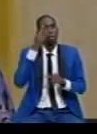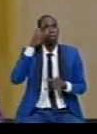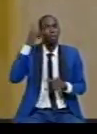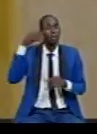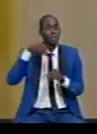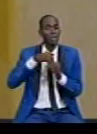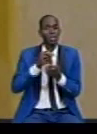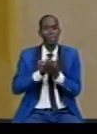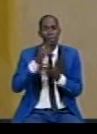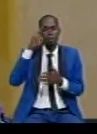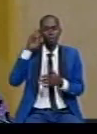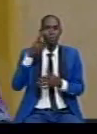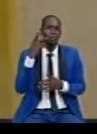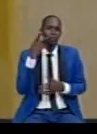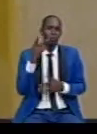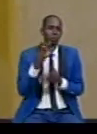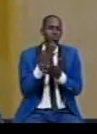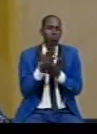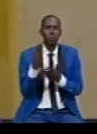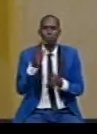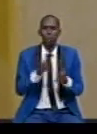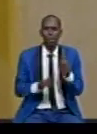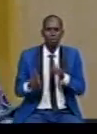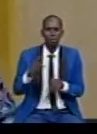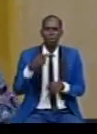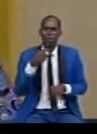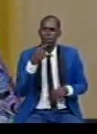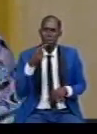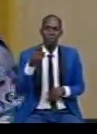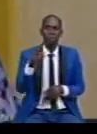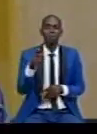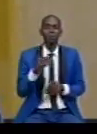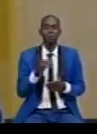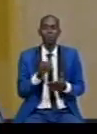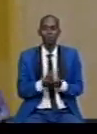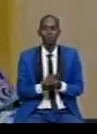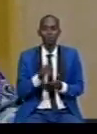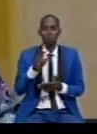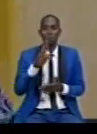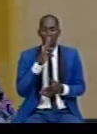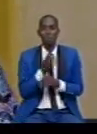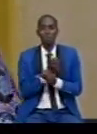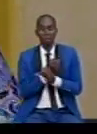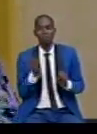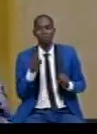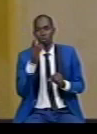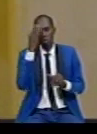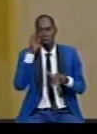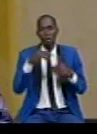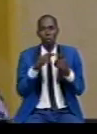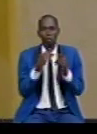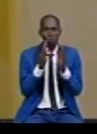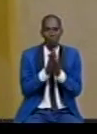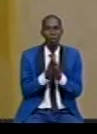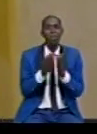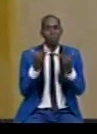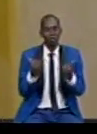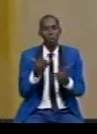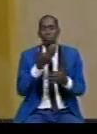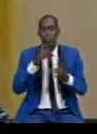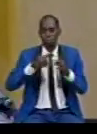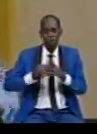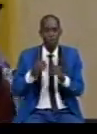that dream, I saw some people. They were telling me, you said you are born again. You know how to pray. Okay, pray. You better pray for your